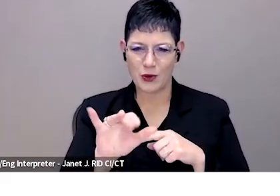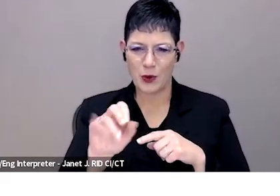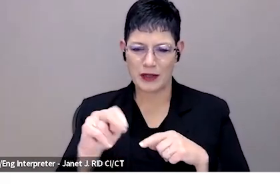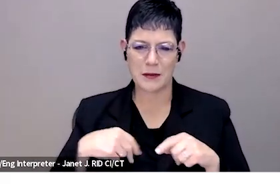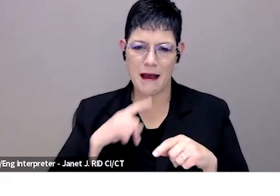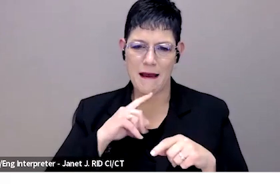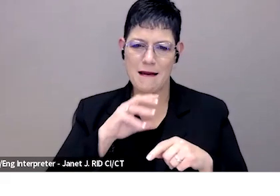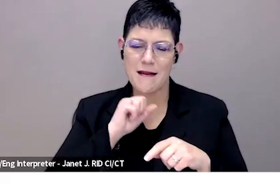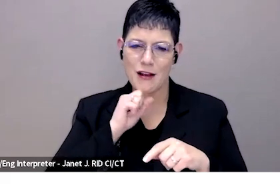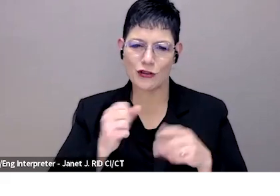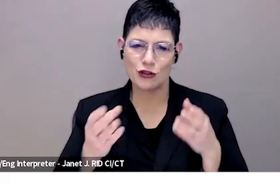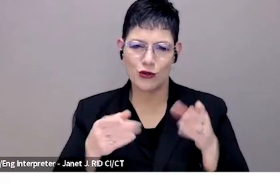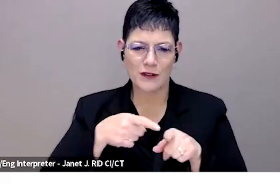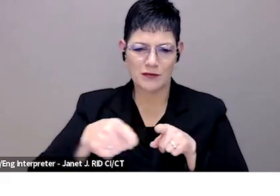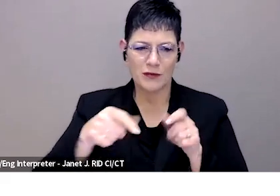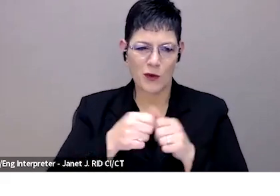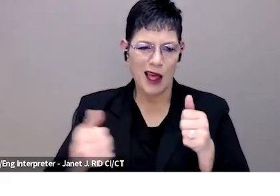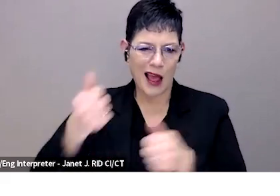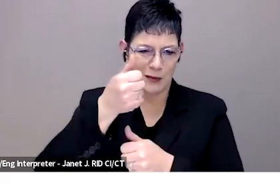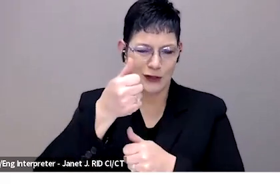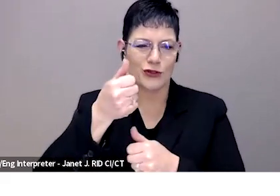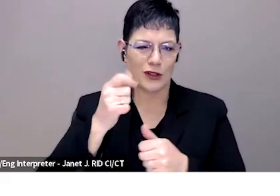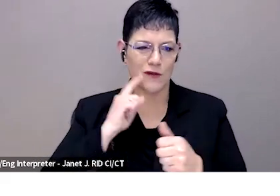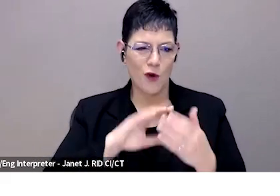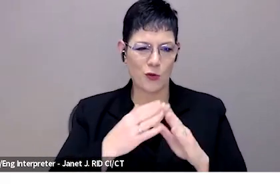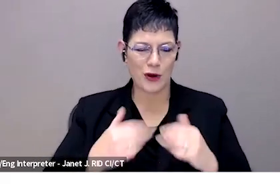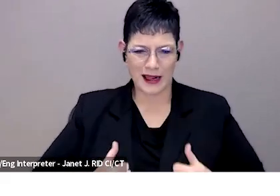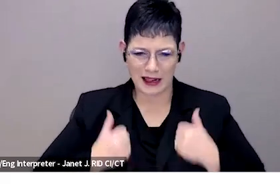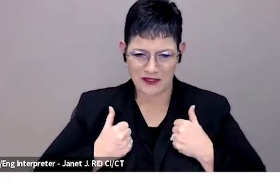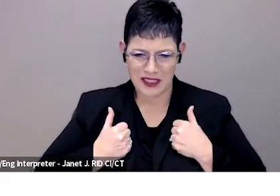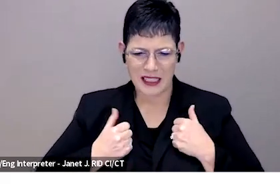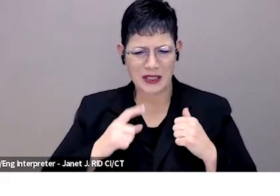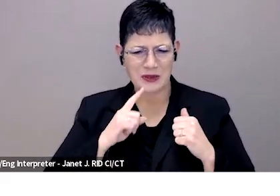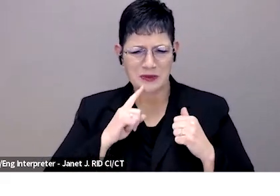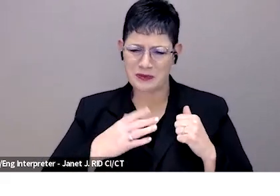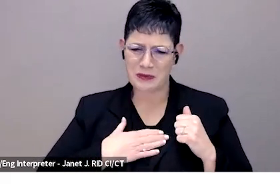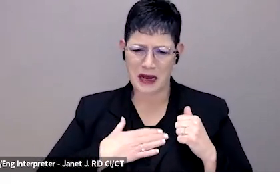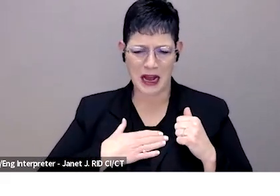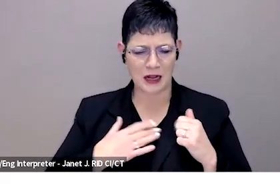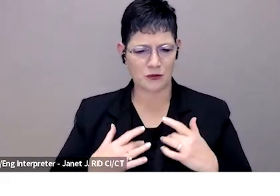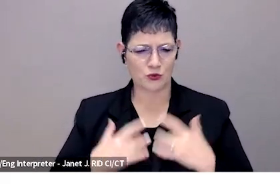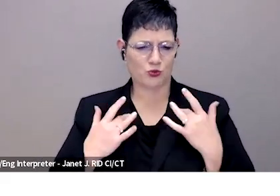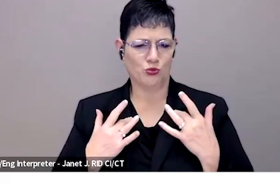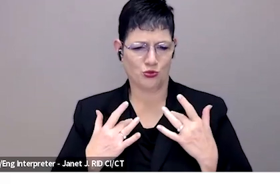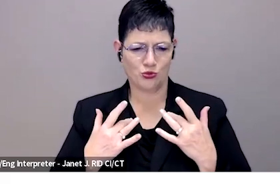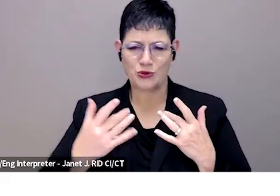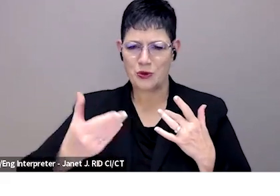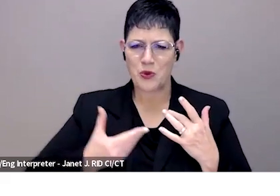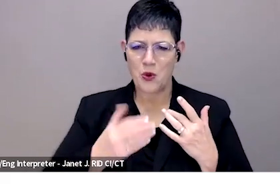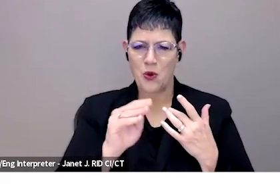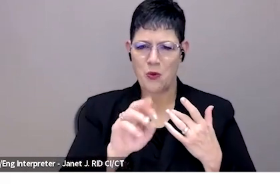Services Program Specialist with the Administration for Community Living, and it is my pleasure to welcome Maura